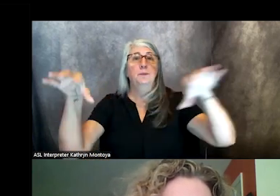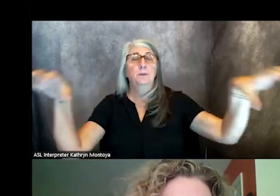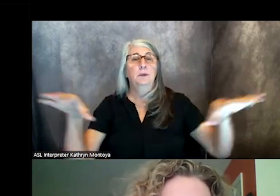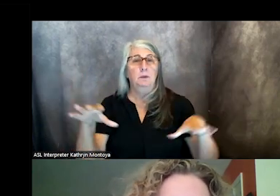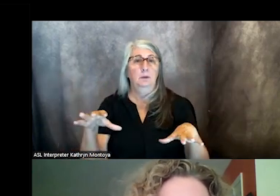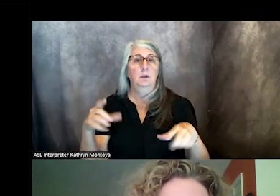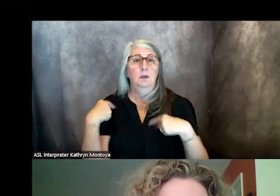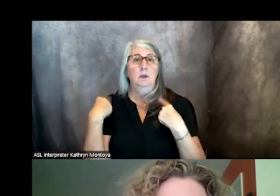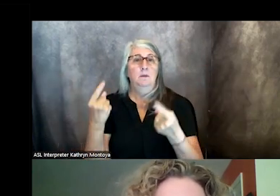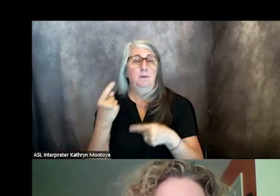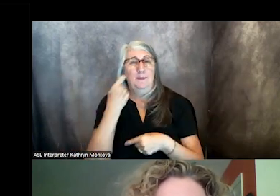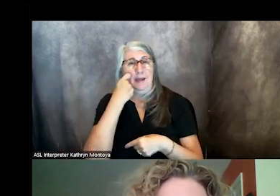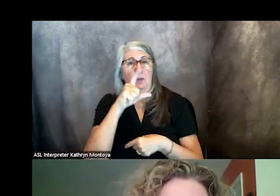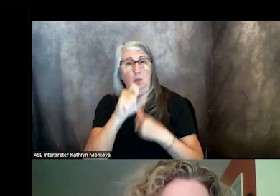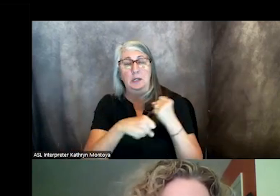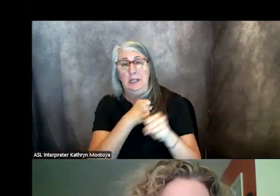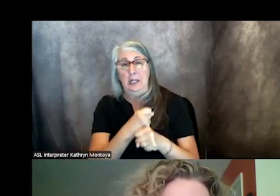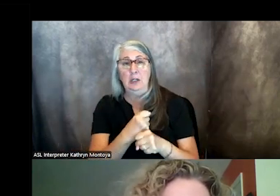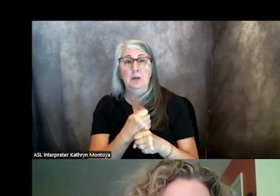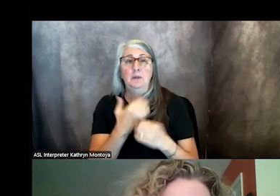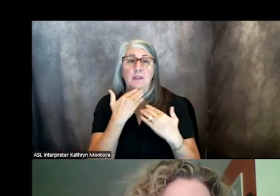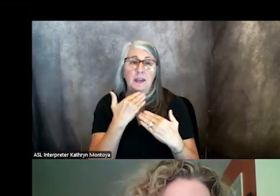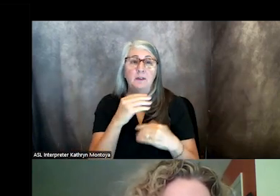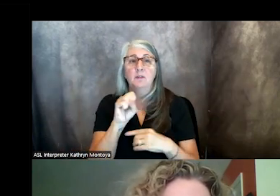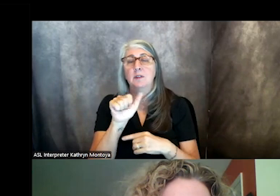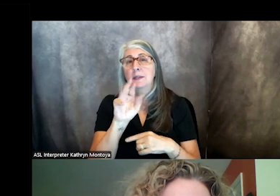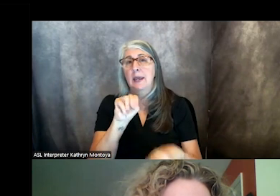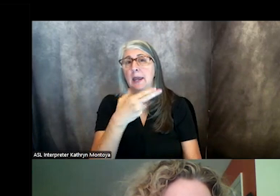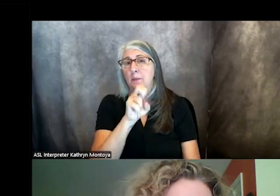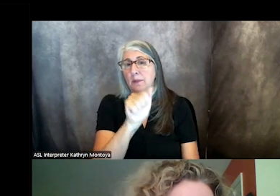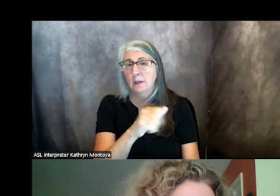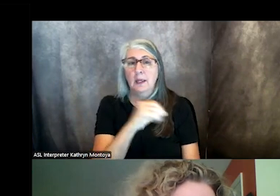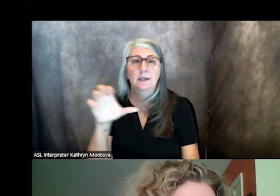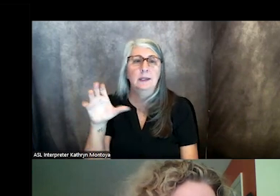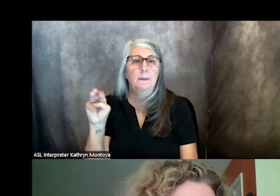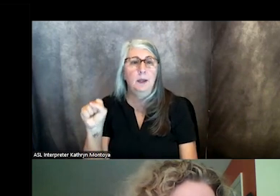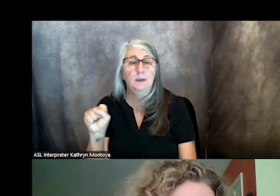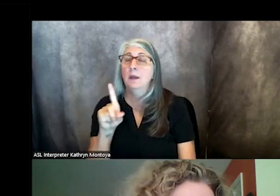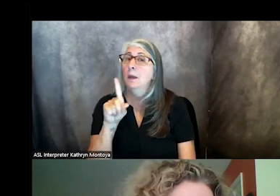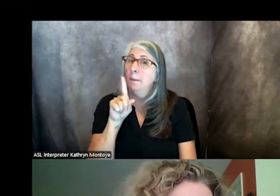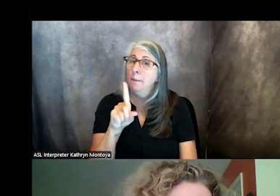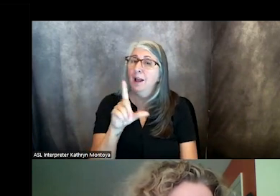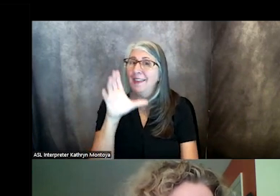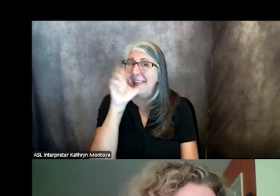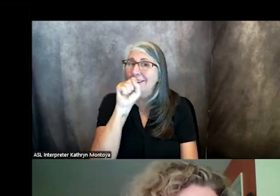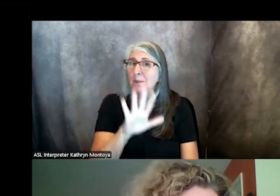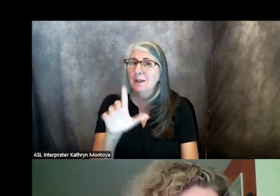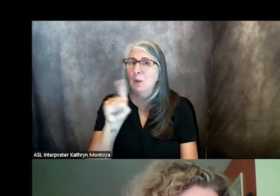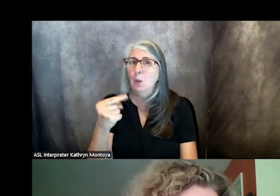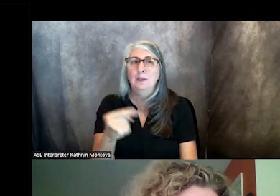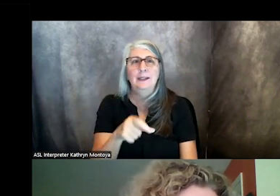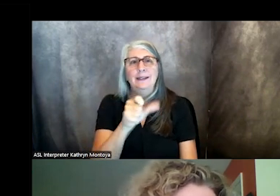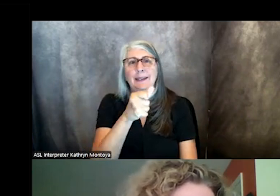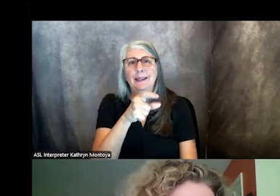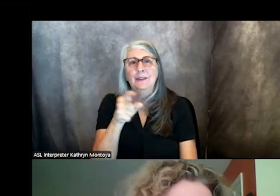investment from SAMHSA, from CMS. However, the estimate still is that only about 10 to